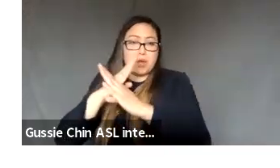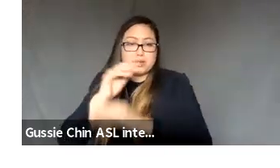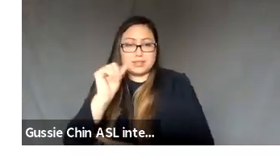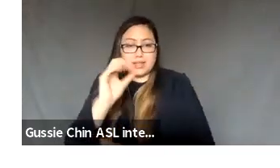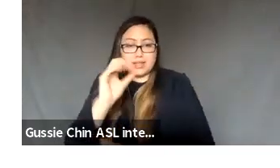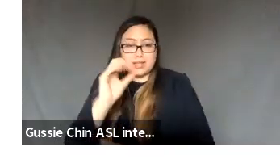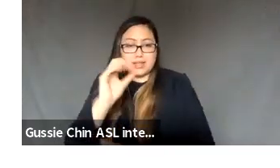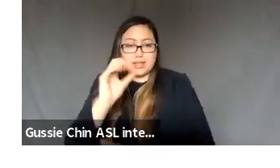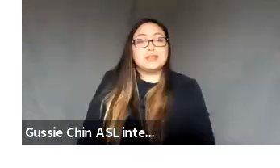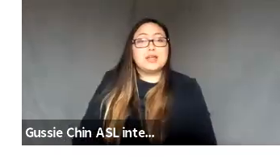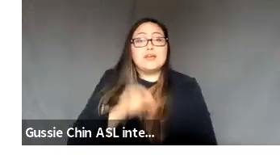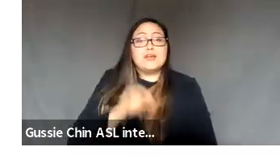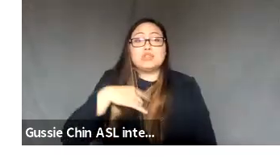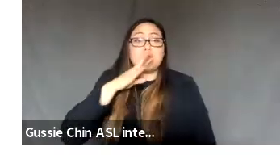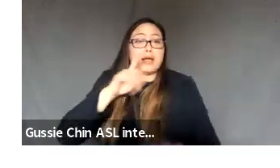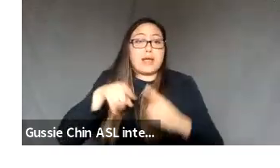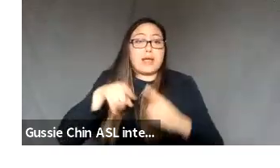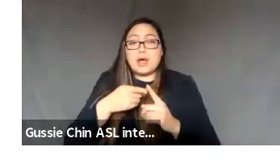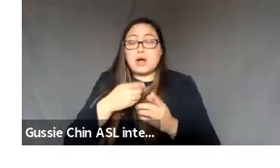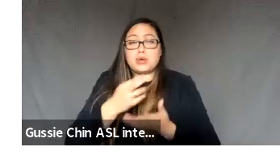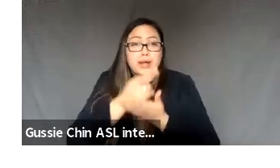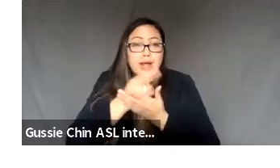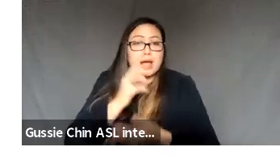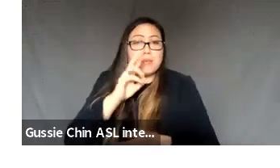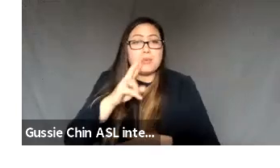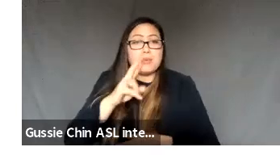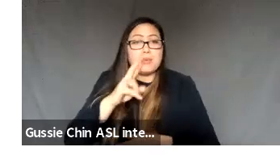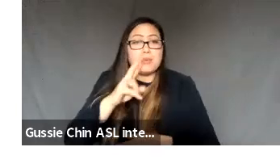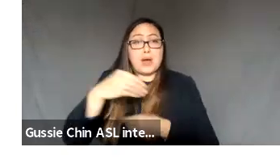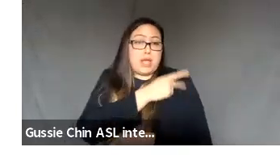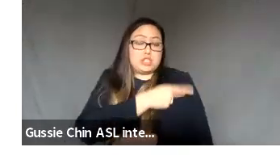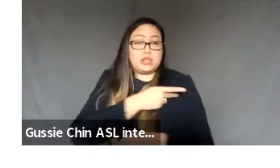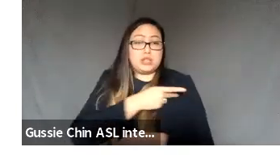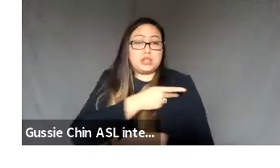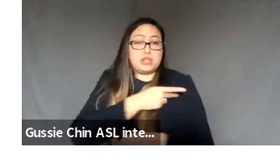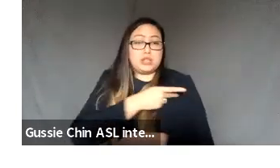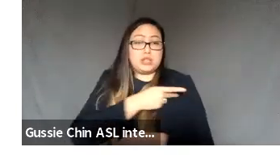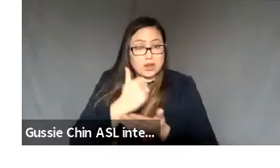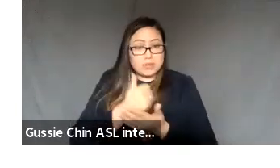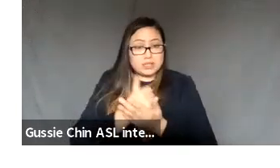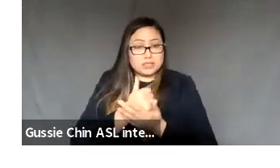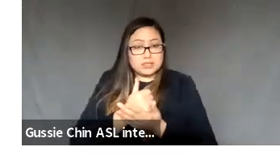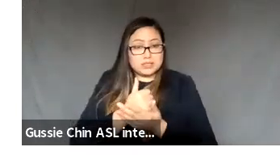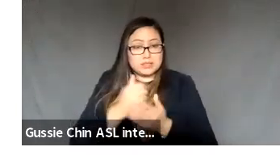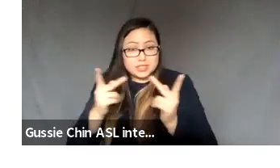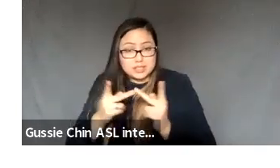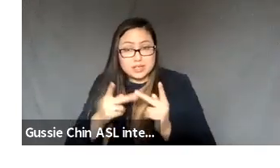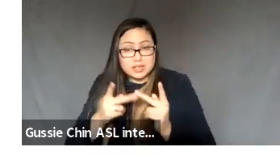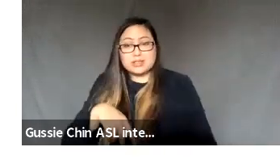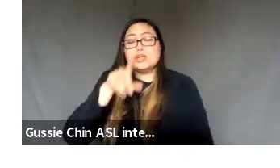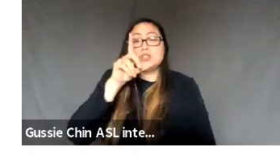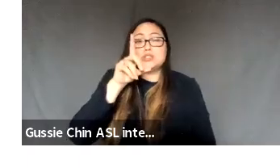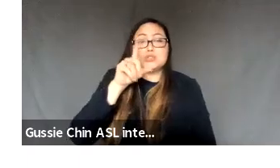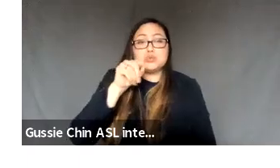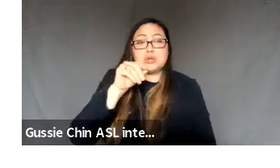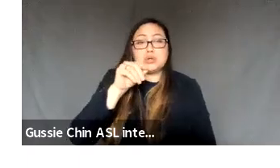about a rehab or an outpatient physical therapy facility, 20% of the patient and visitor parking spaces